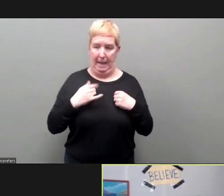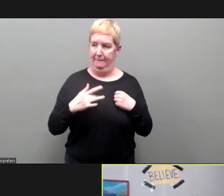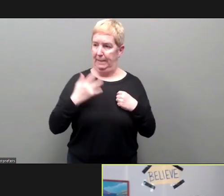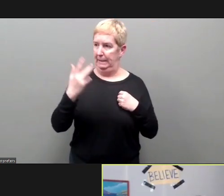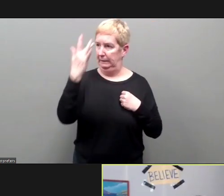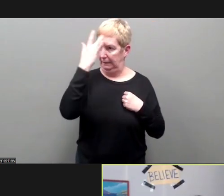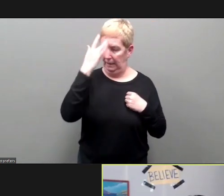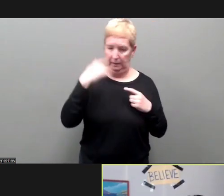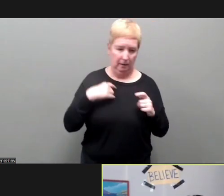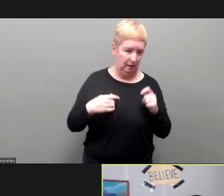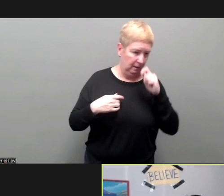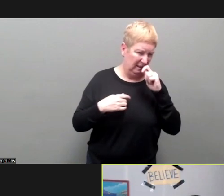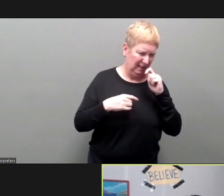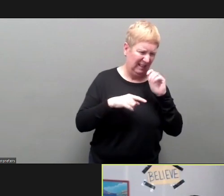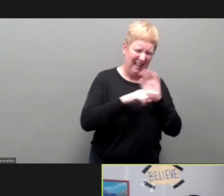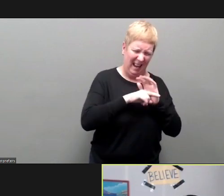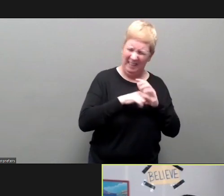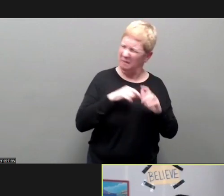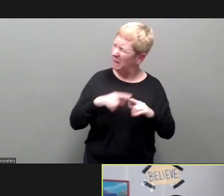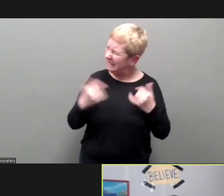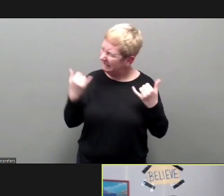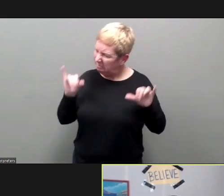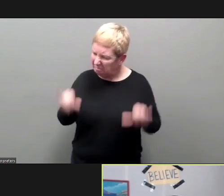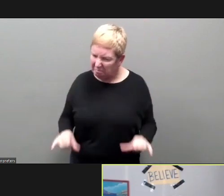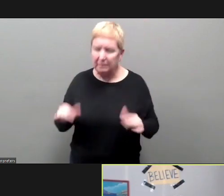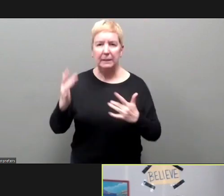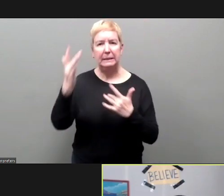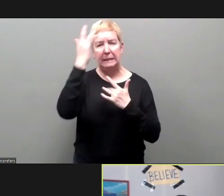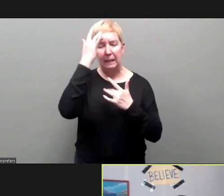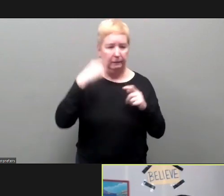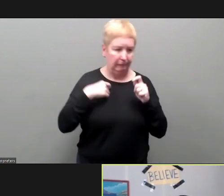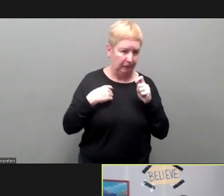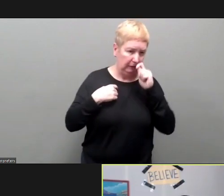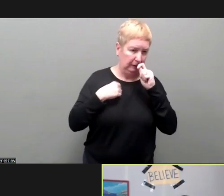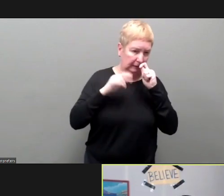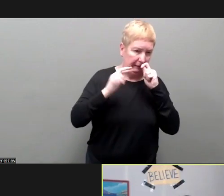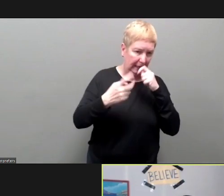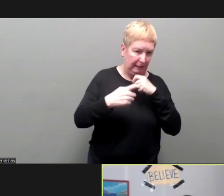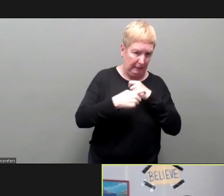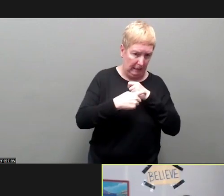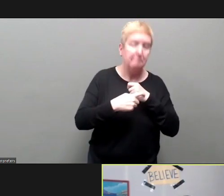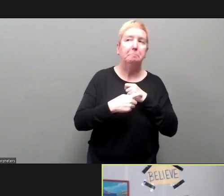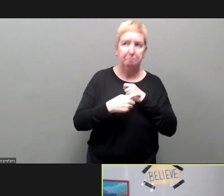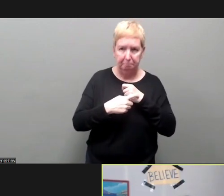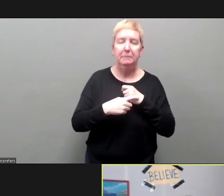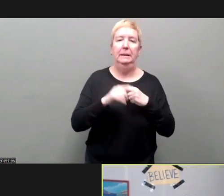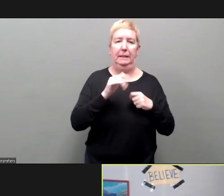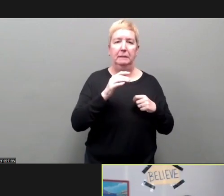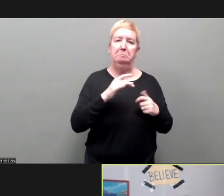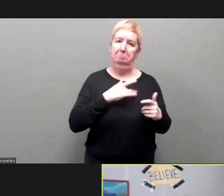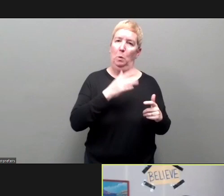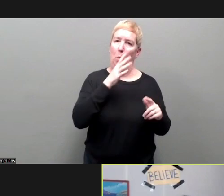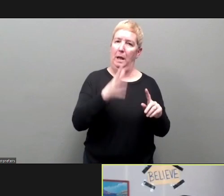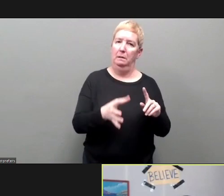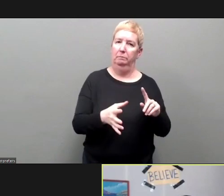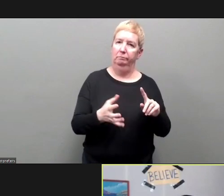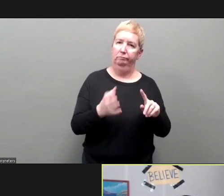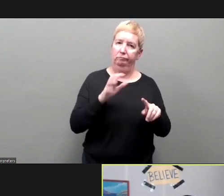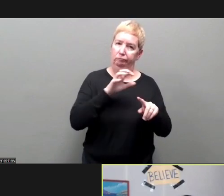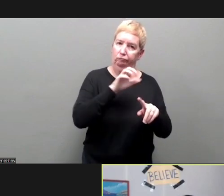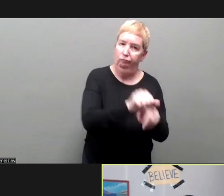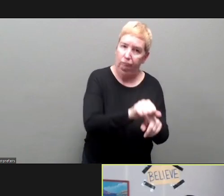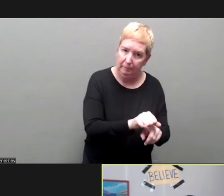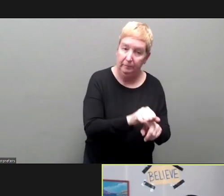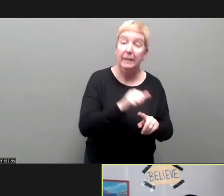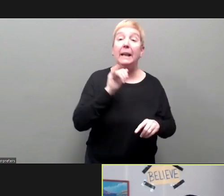test is negative, but you're pretty sure you have symptoms, you test again, then you are more likely to pick that up. And then even if you aren't able to